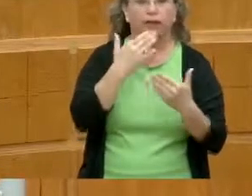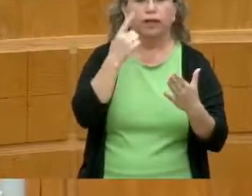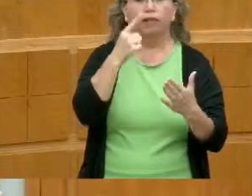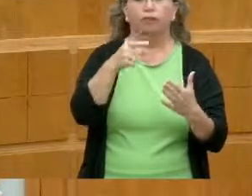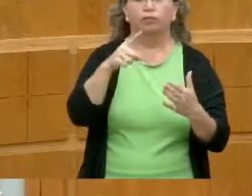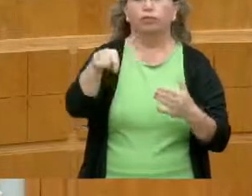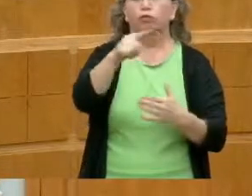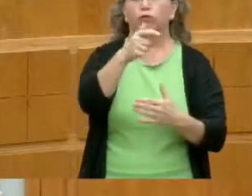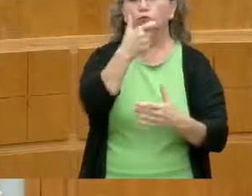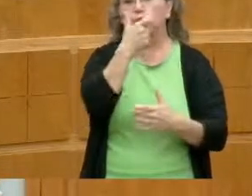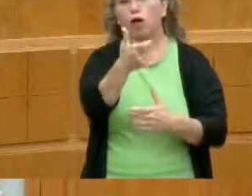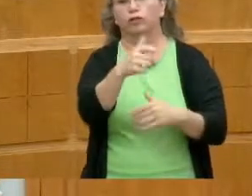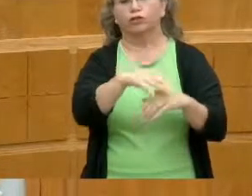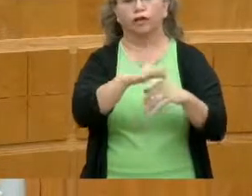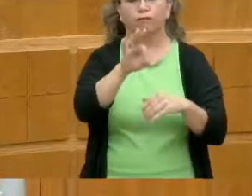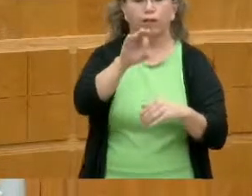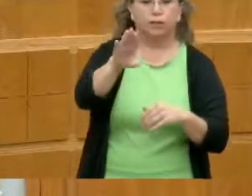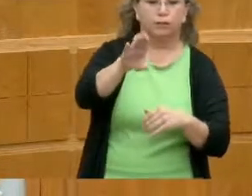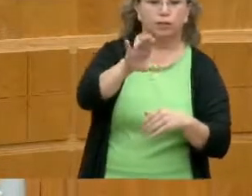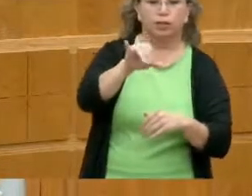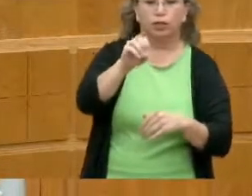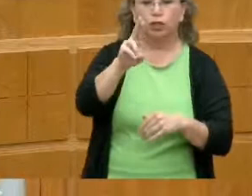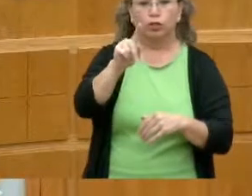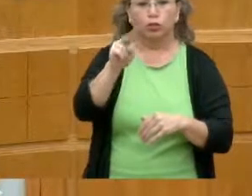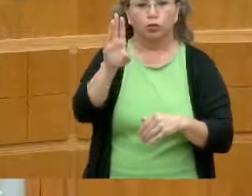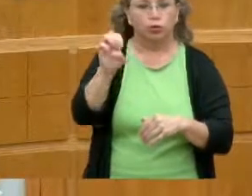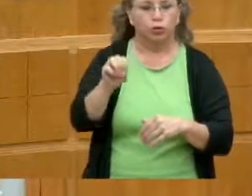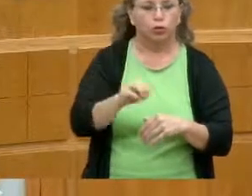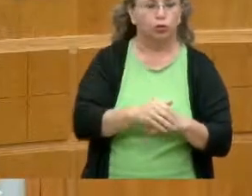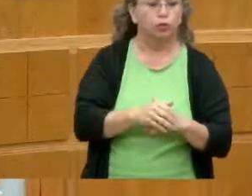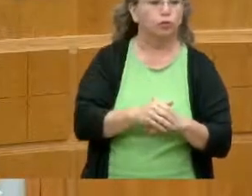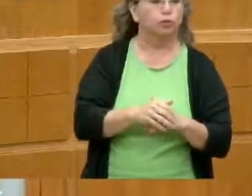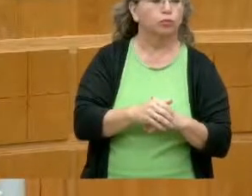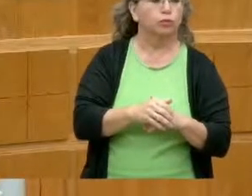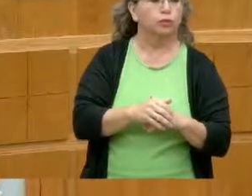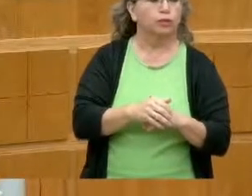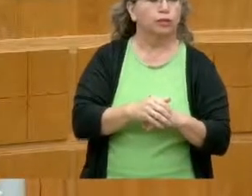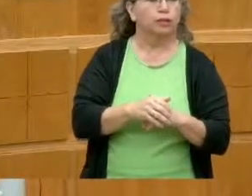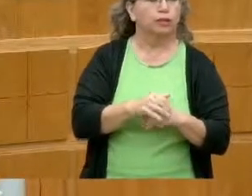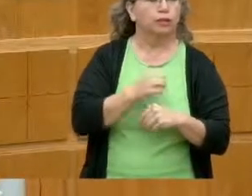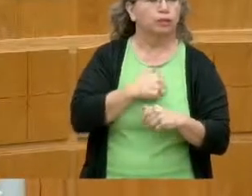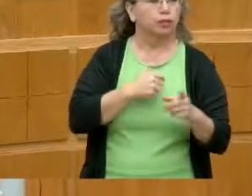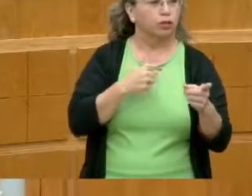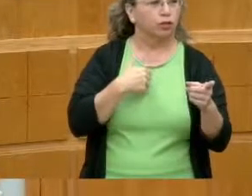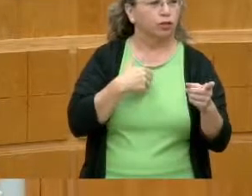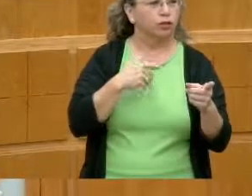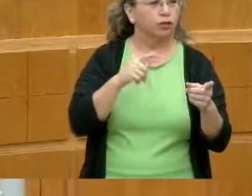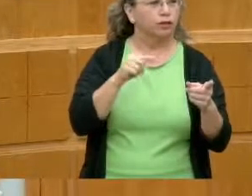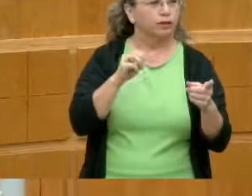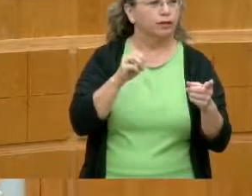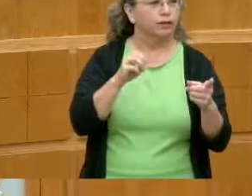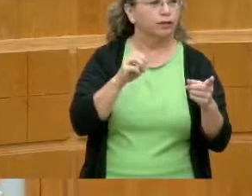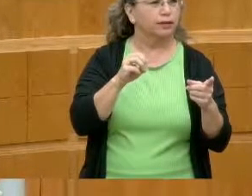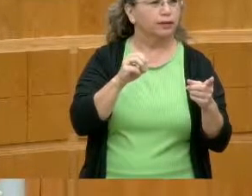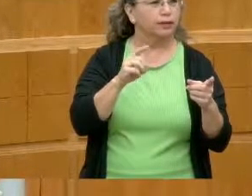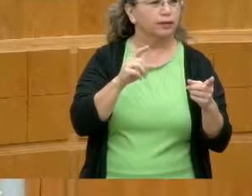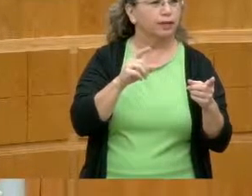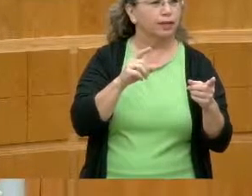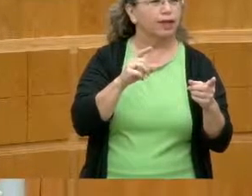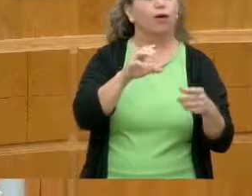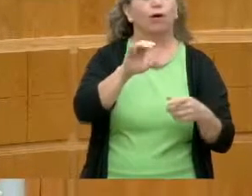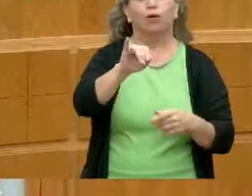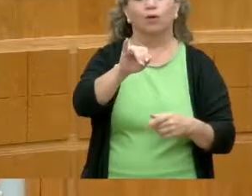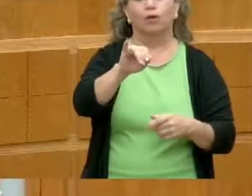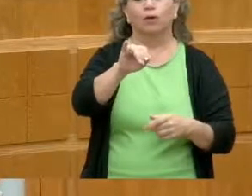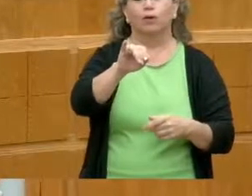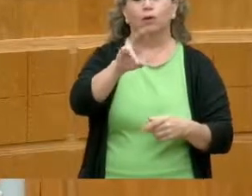on YouTube and Facebook and the city's channel, or I'm sorry, we have Telemundo. No, sorry,